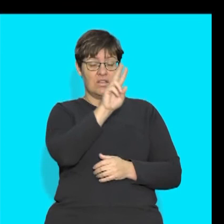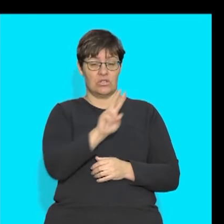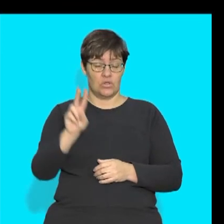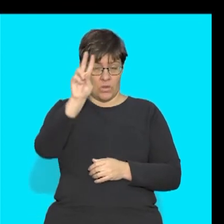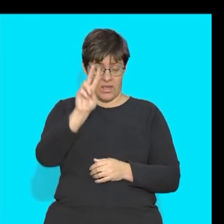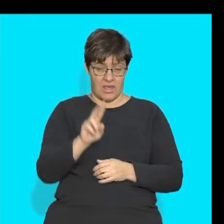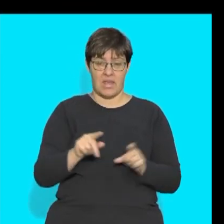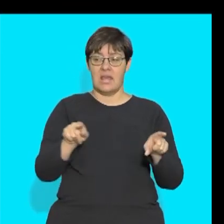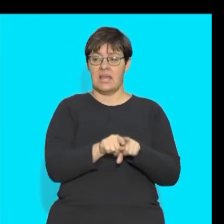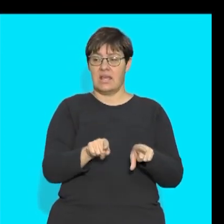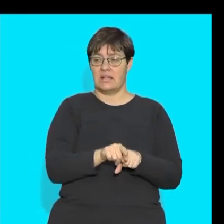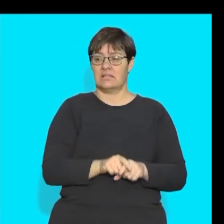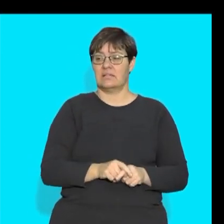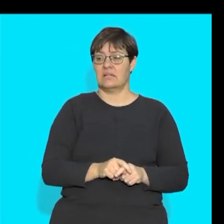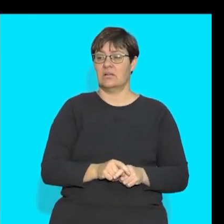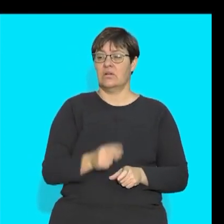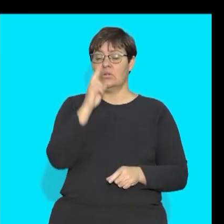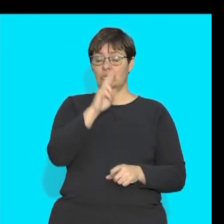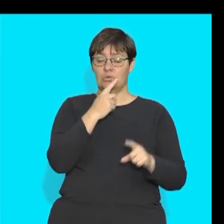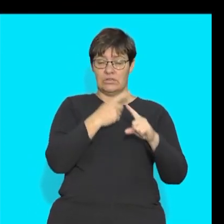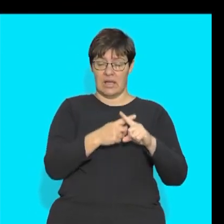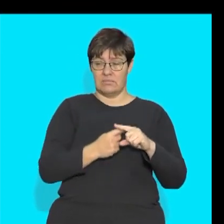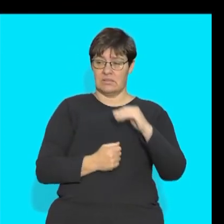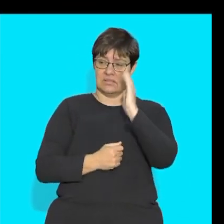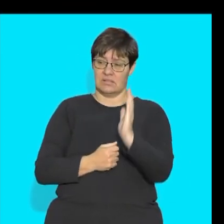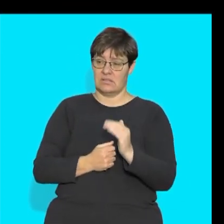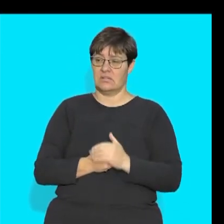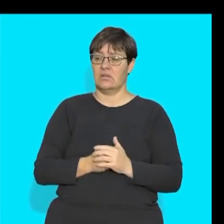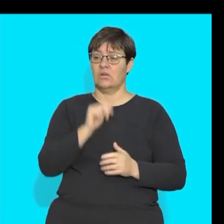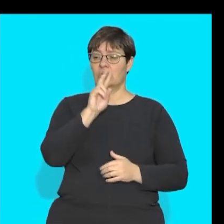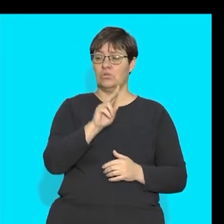squared is going to be 2 times